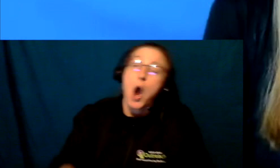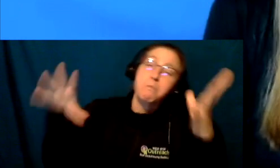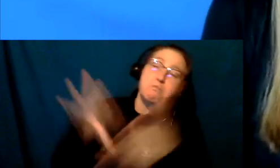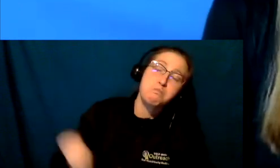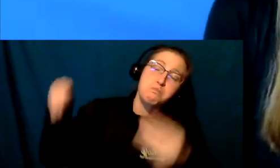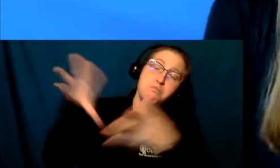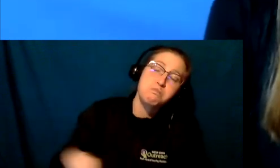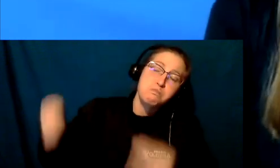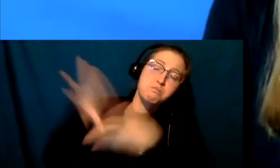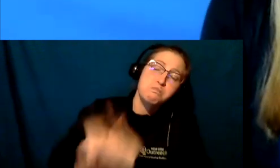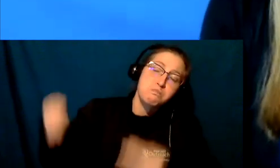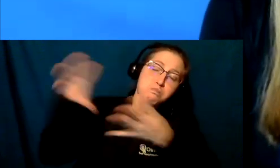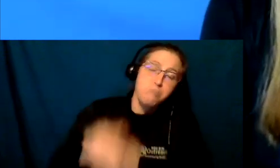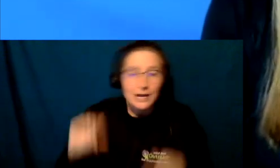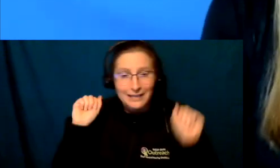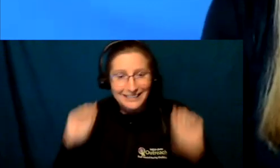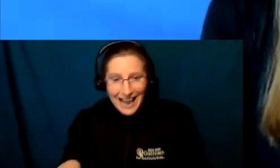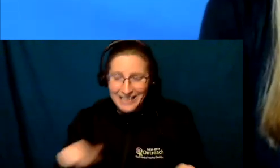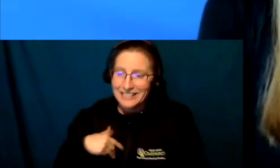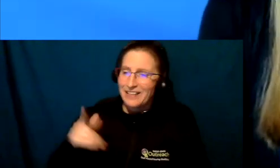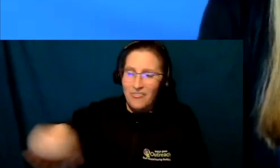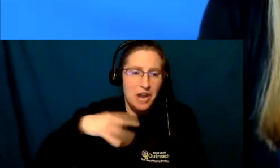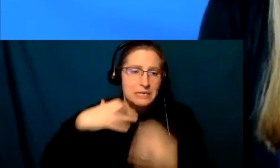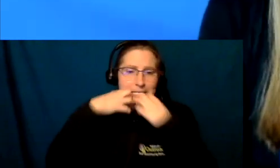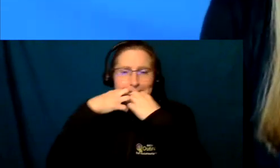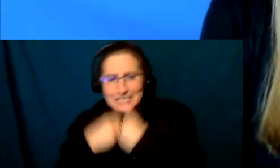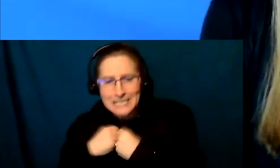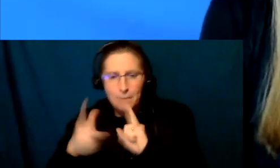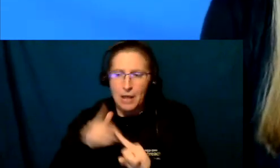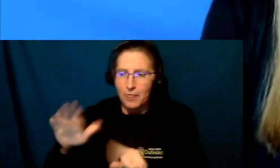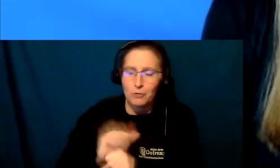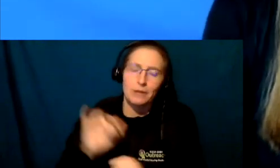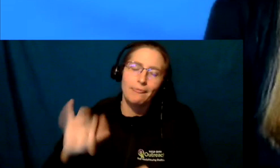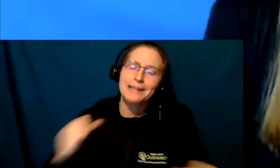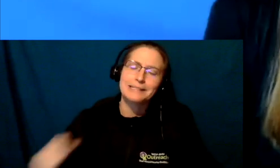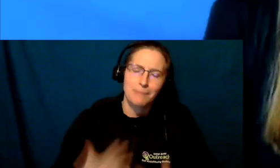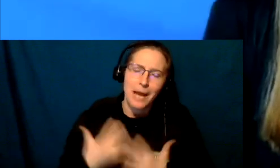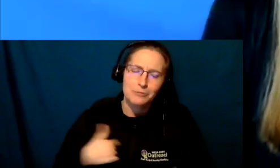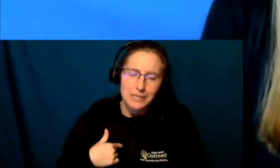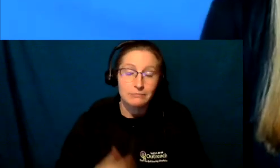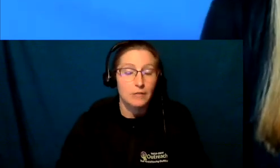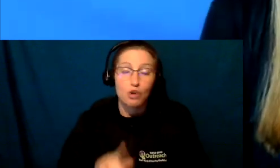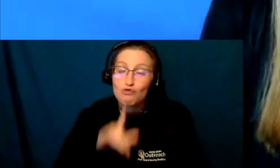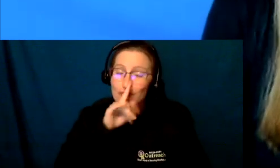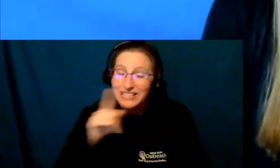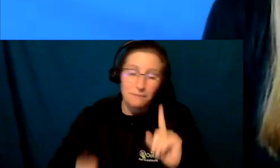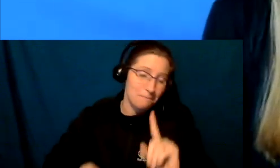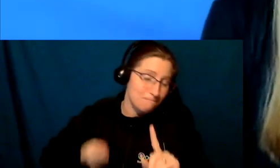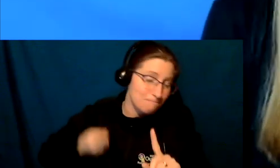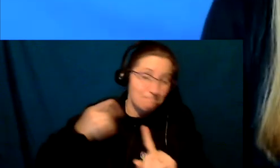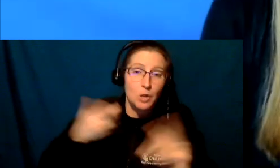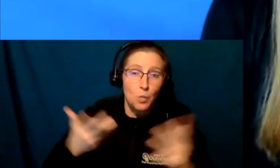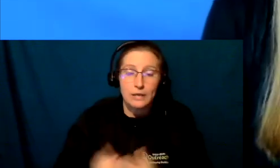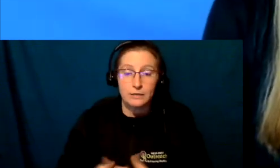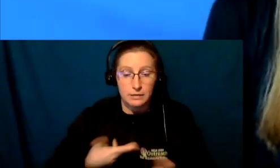how passionate they are about the work that they do. I find that to be so inspiring. But like ultimately, like working with my